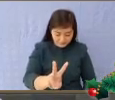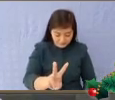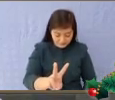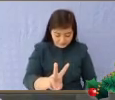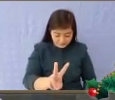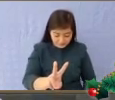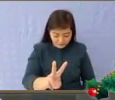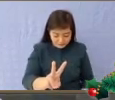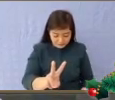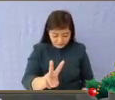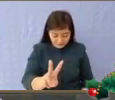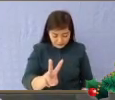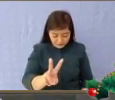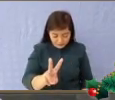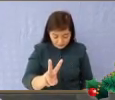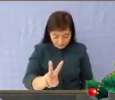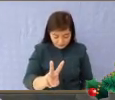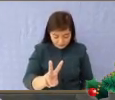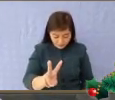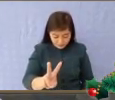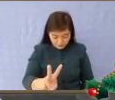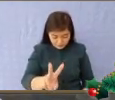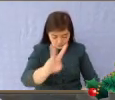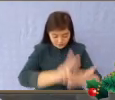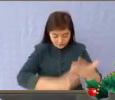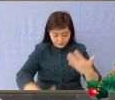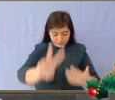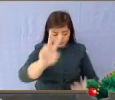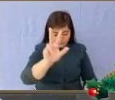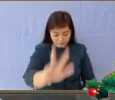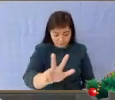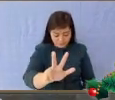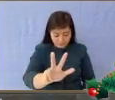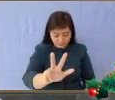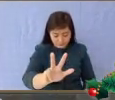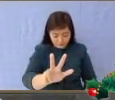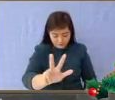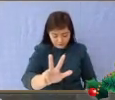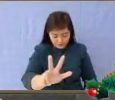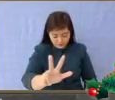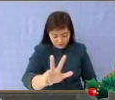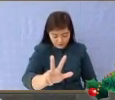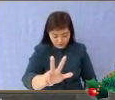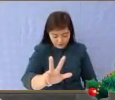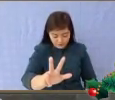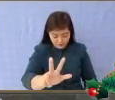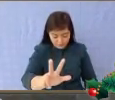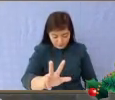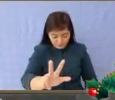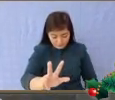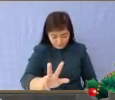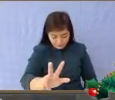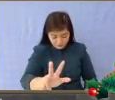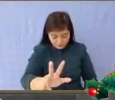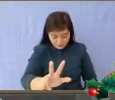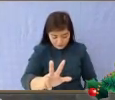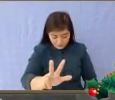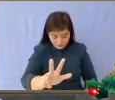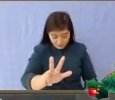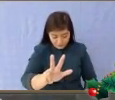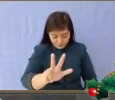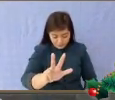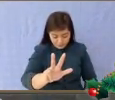leadeth me beside the still waters. He, third person, restoreth my soul. He leadeth me in the paths